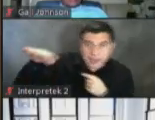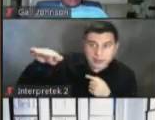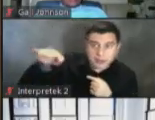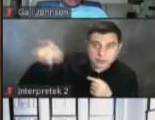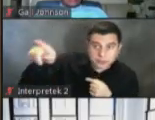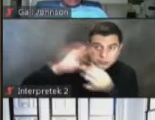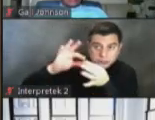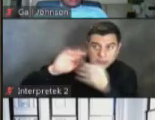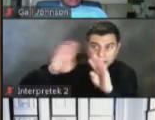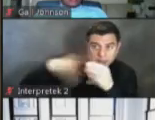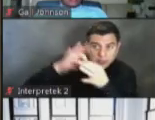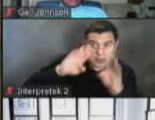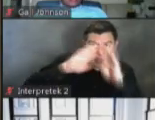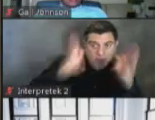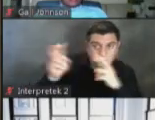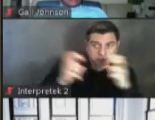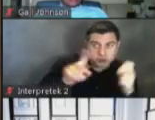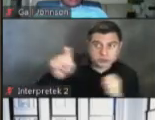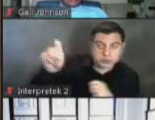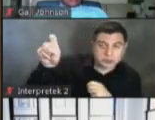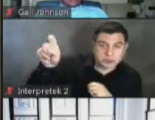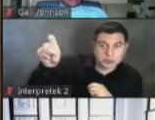please introduce yourself, and you have 3 minutes.